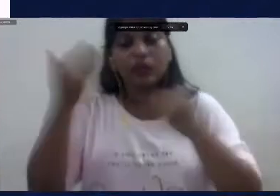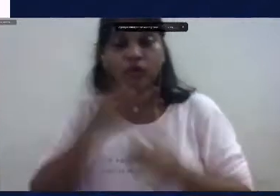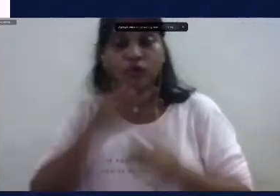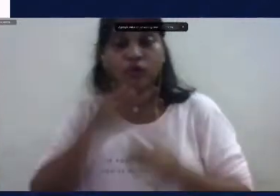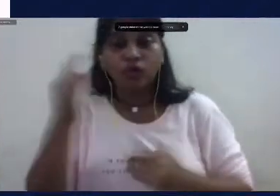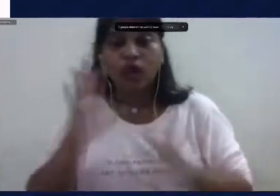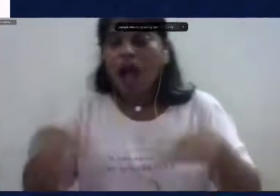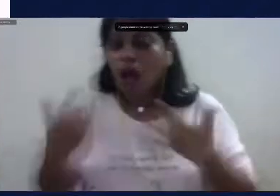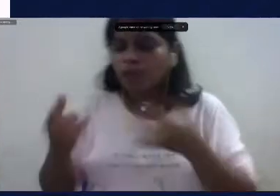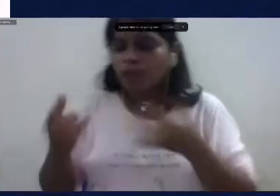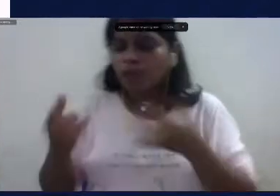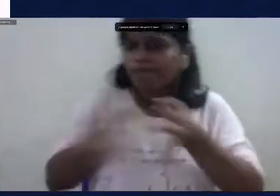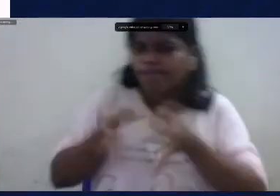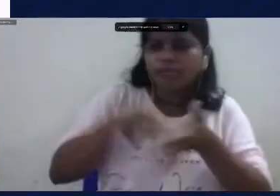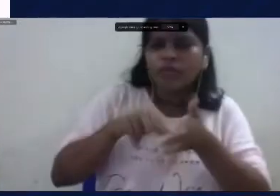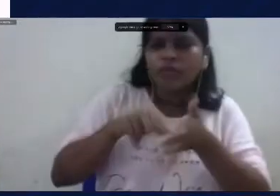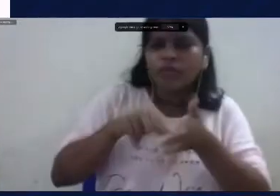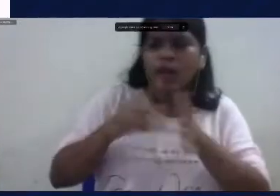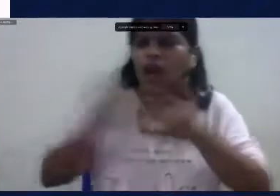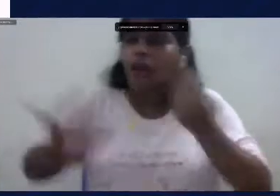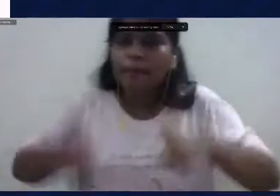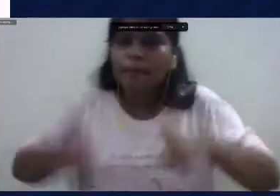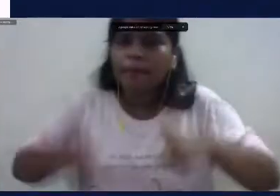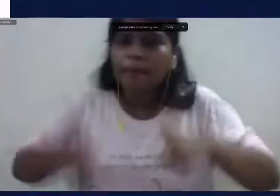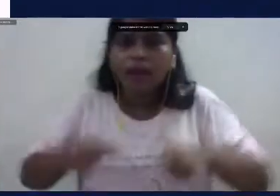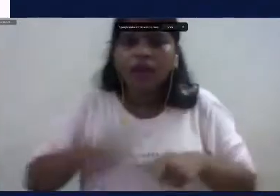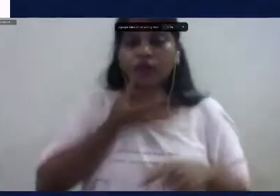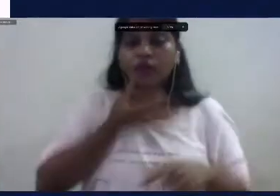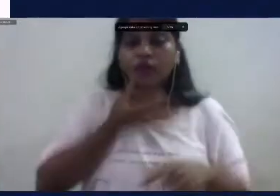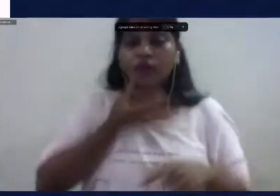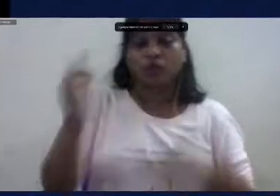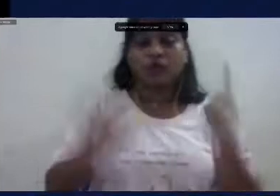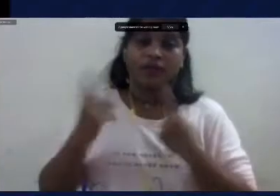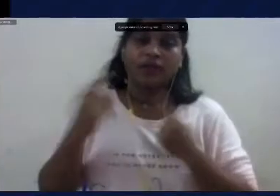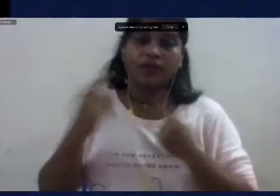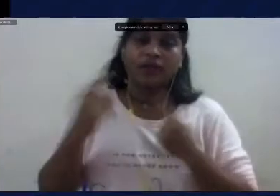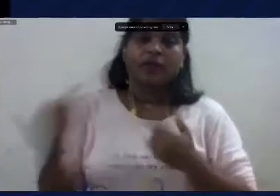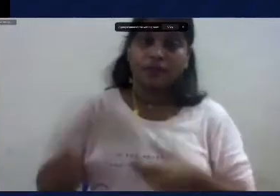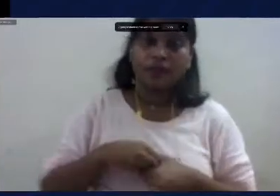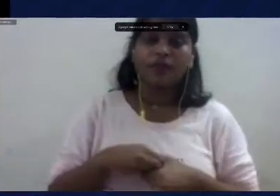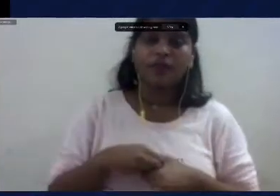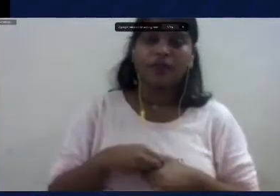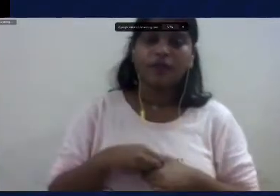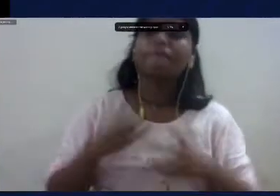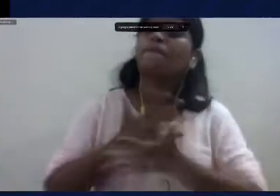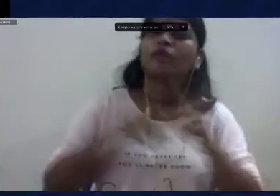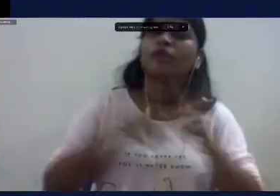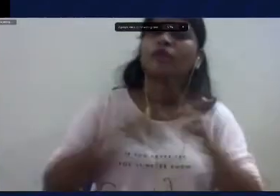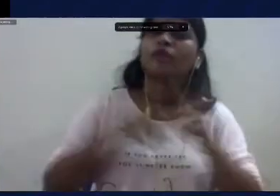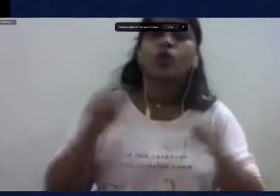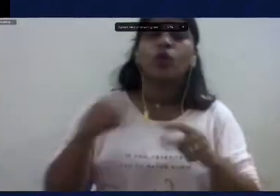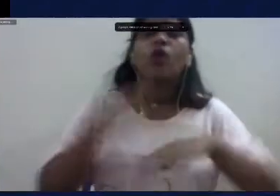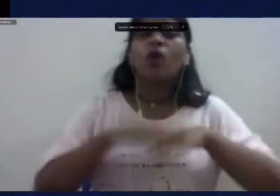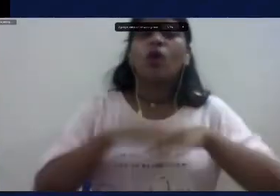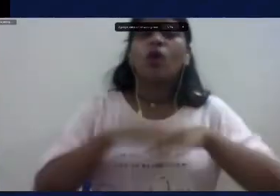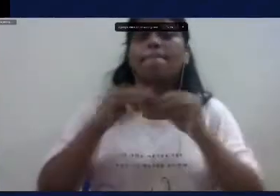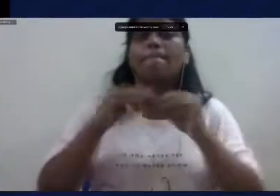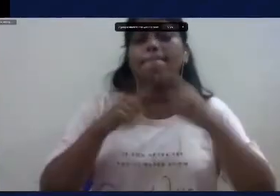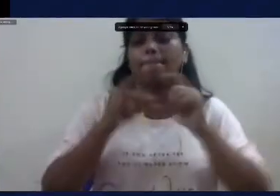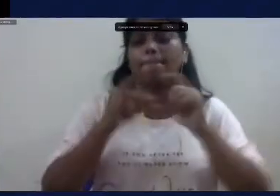you speculate what's going on? So that's where the future's thinking comes in. And the way to do that is what we call as